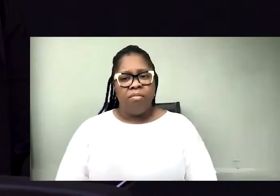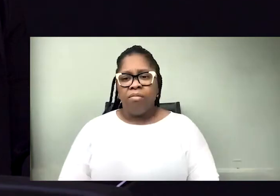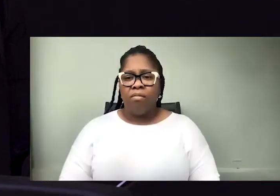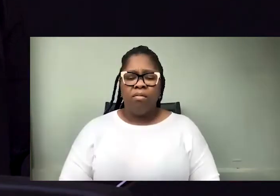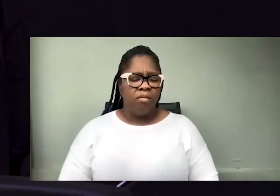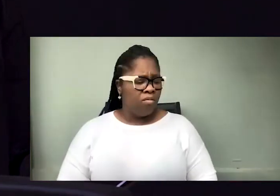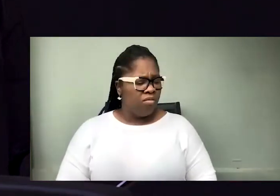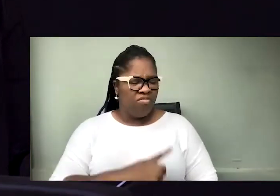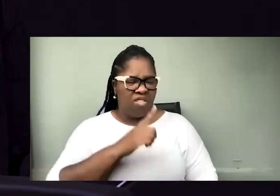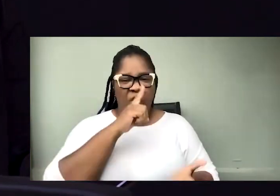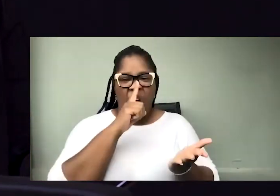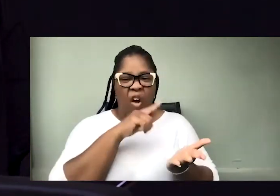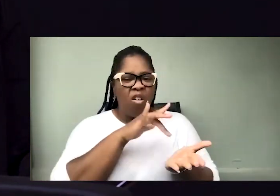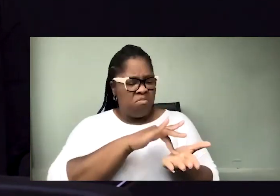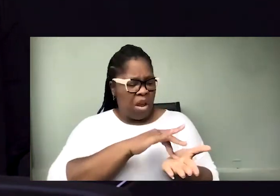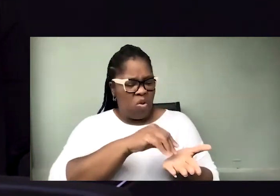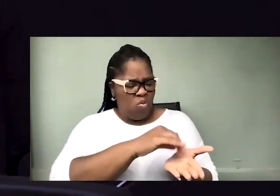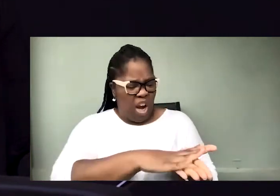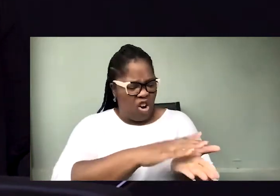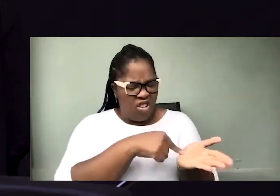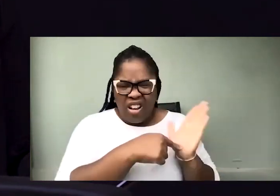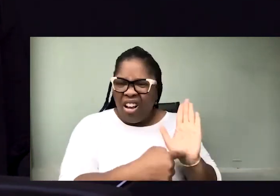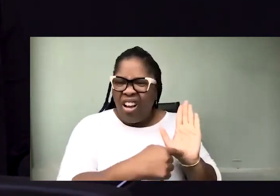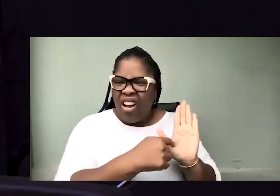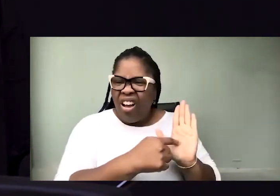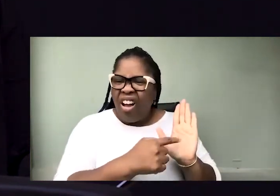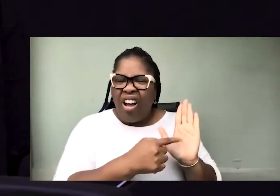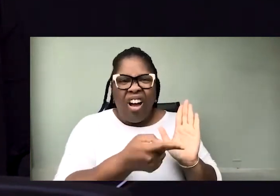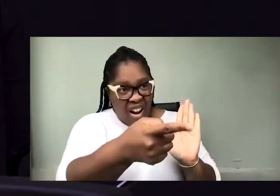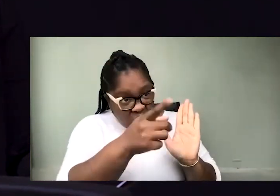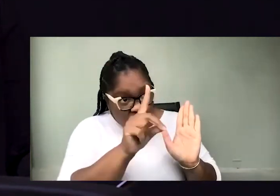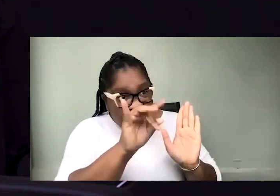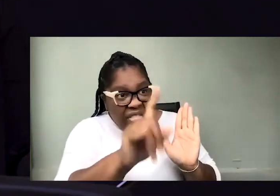How can you falsify medical records? How can you do that and get away with